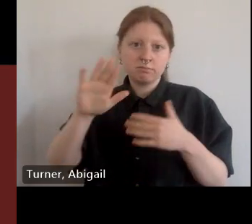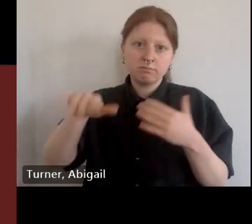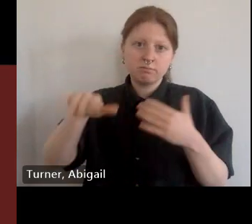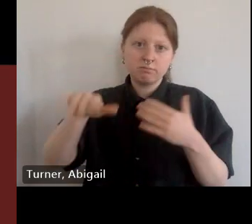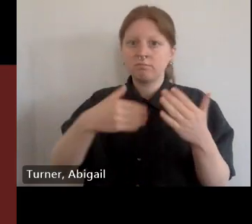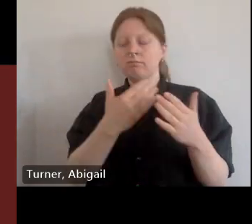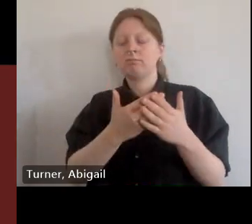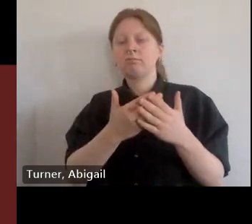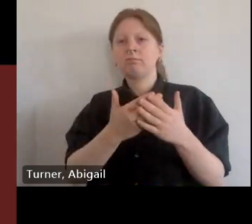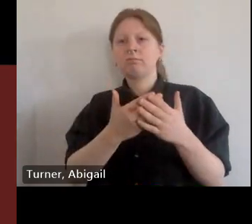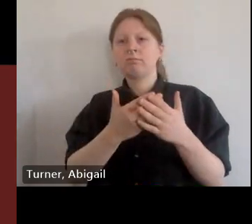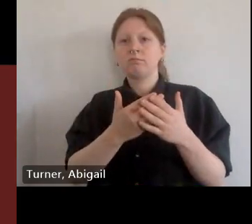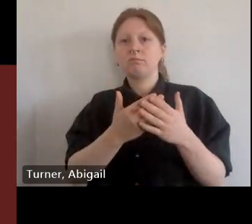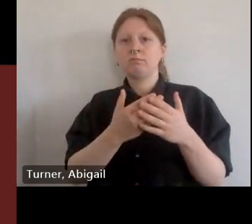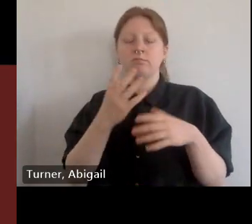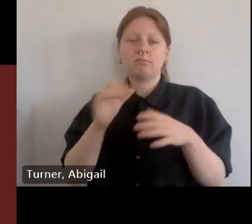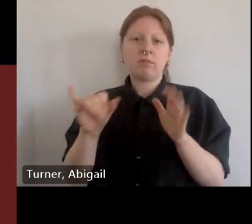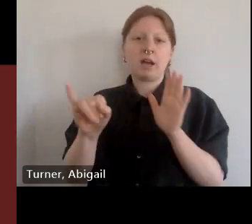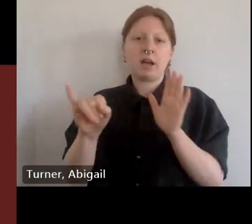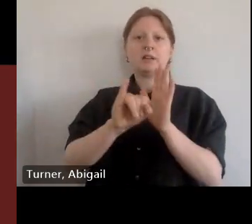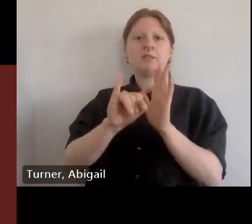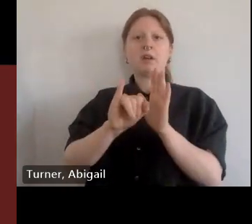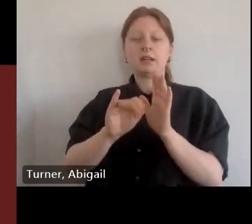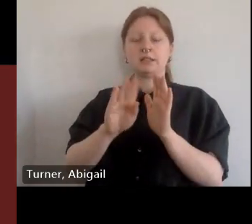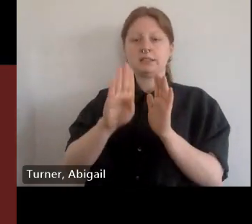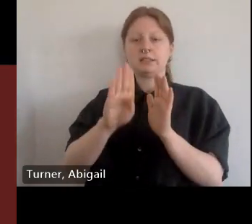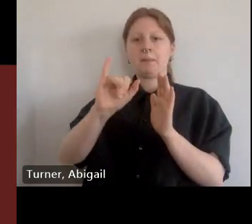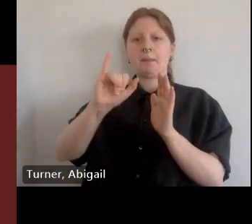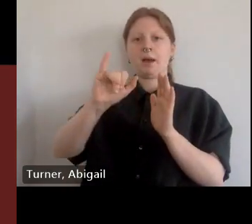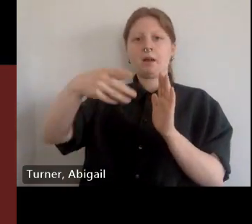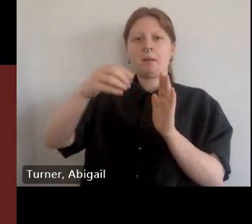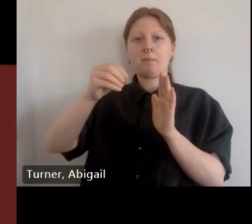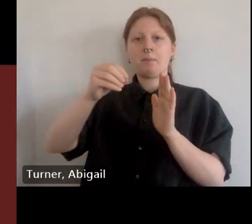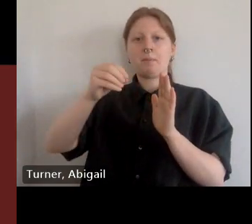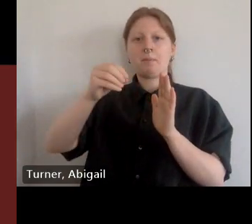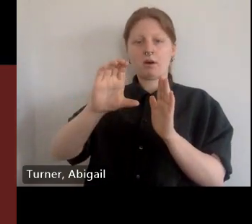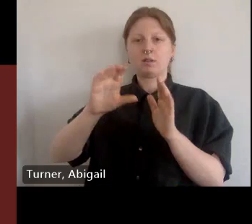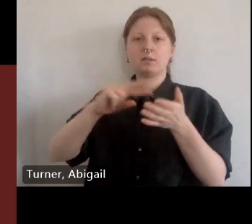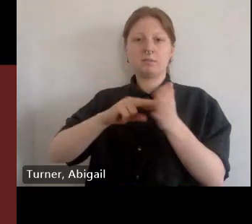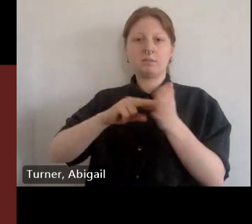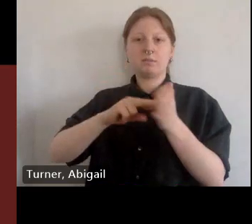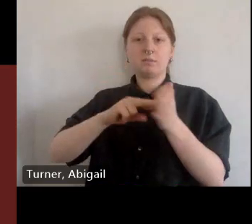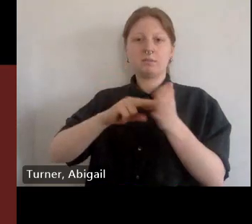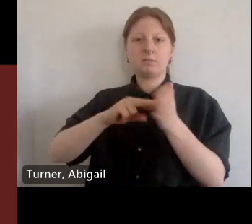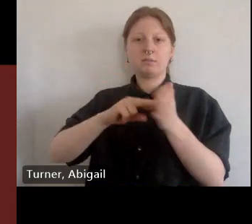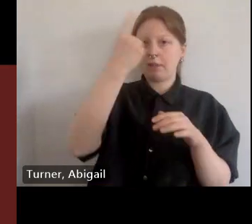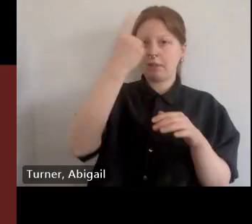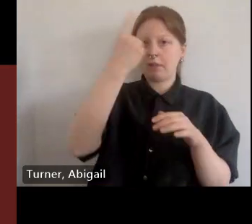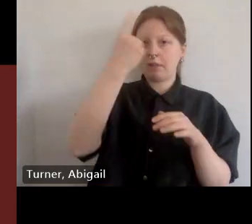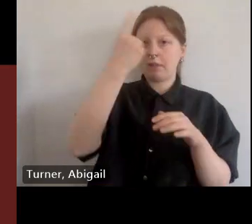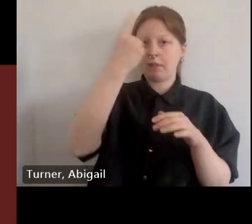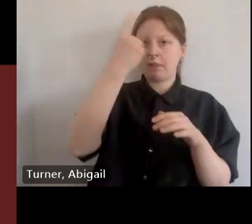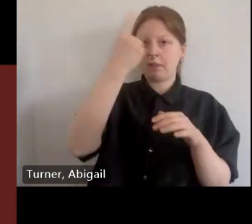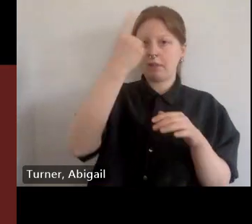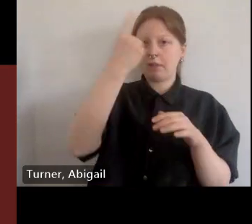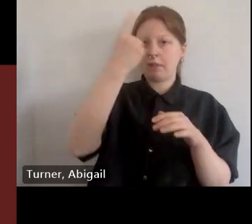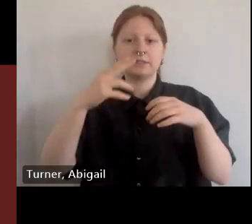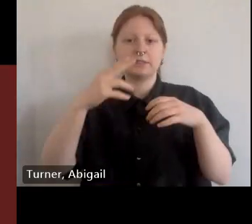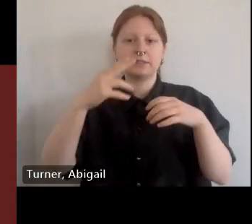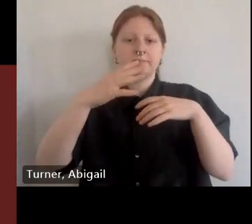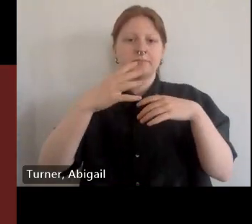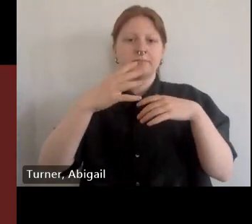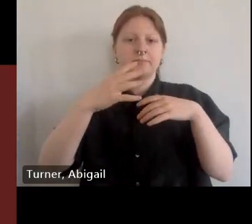as BIPOC. So that includes Indigenous, Asian American, Latino, any non-white person. So I think